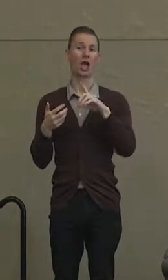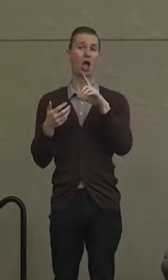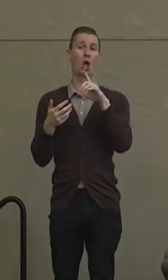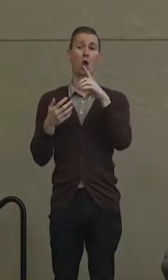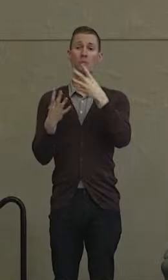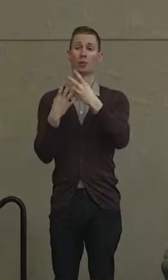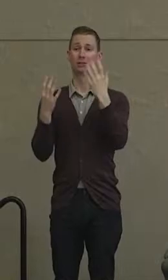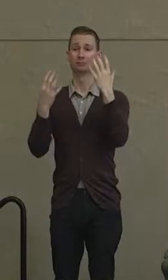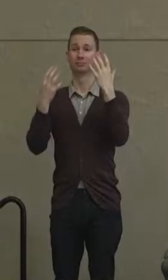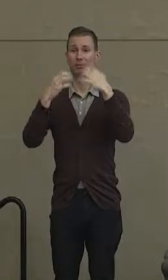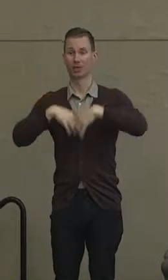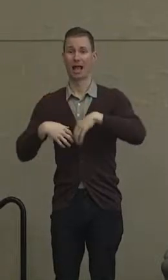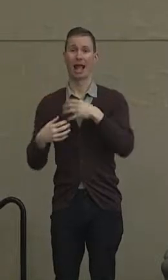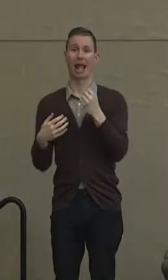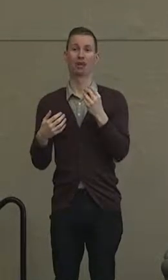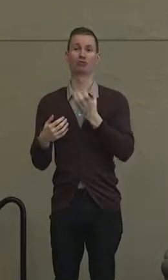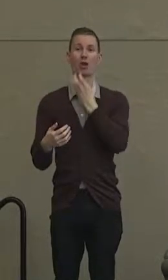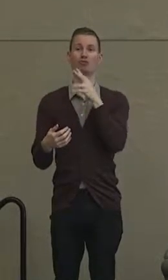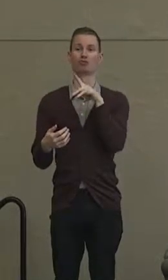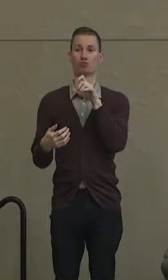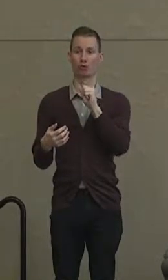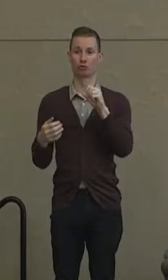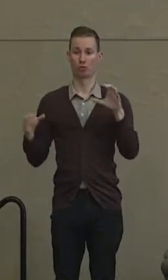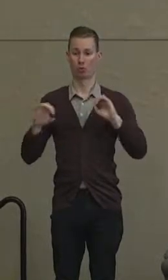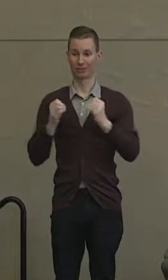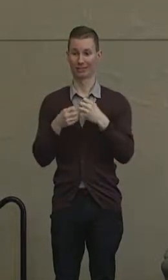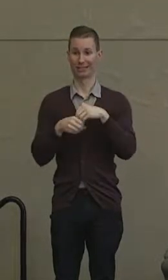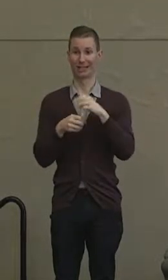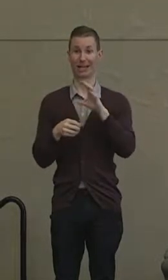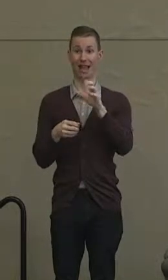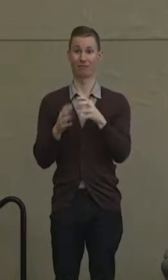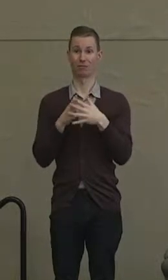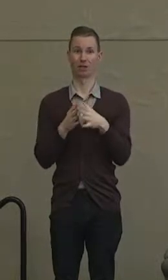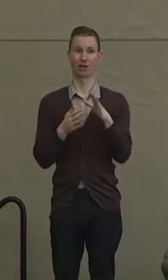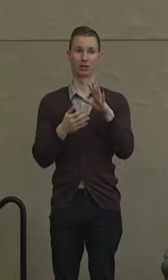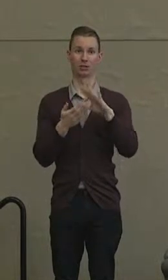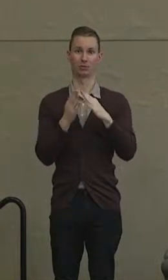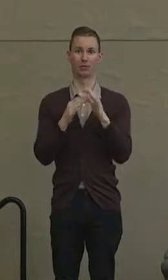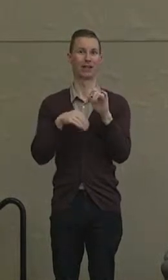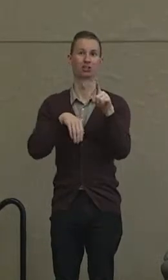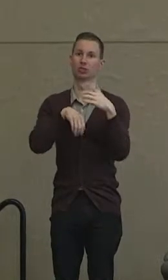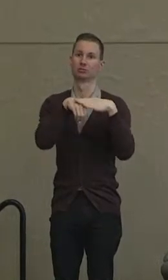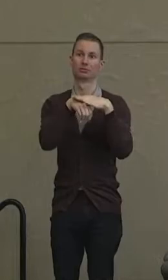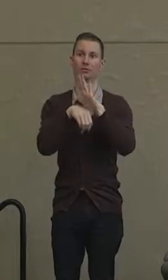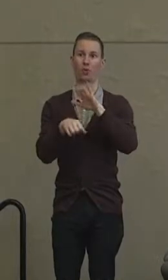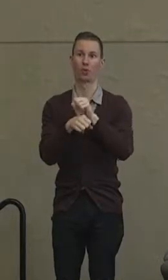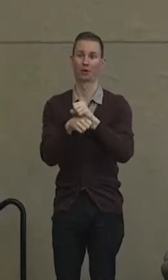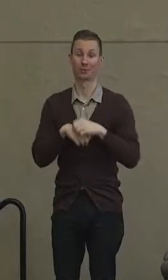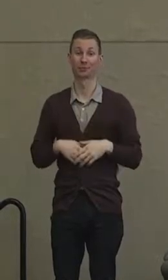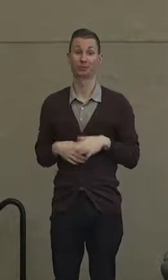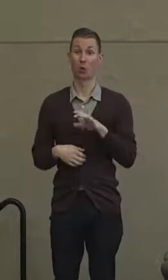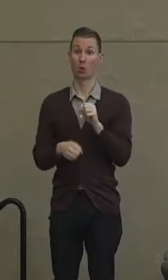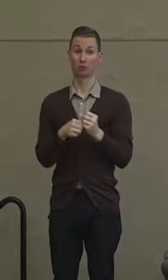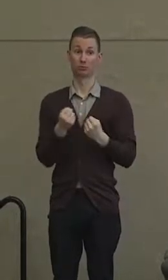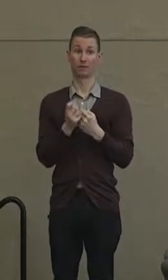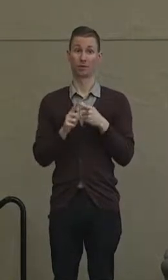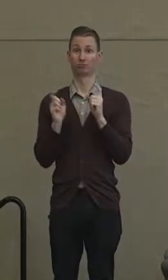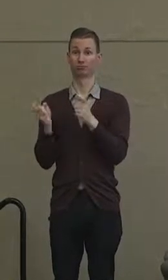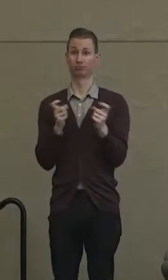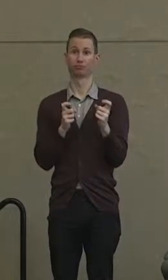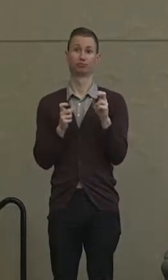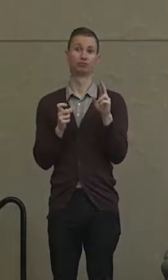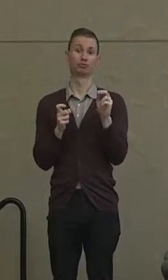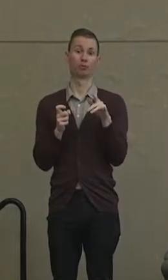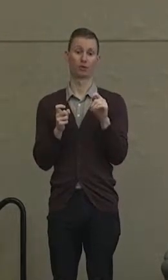and grassroots organizations in African American communities. And that barely scratches the surface. Her work has been supported by grants from the Robert